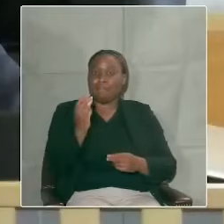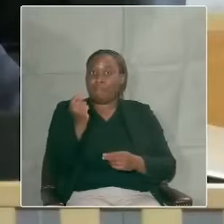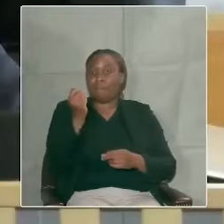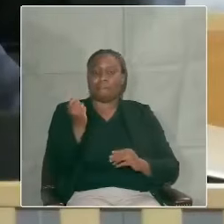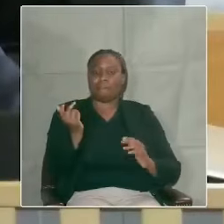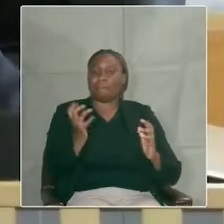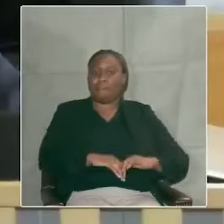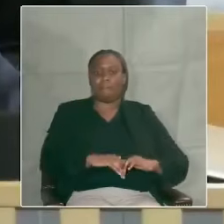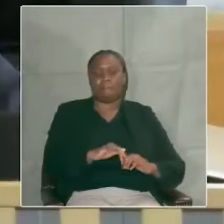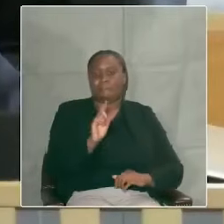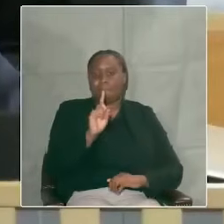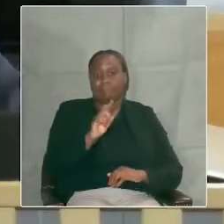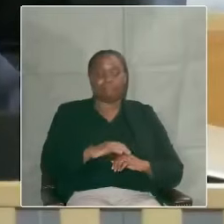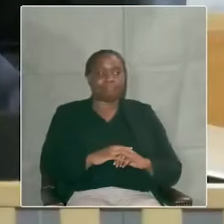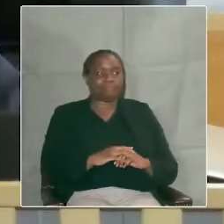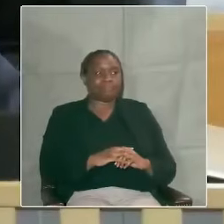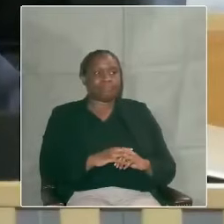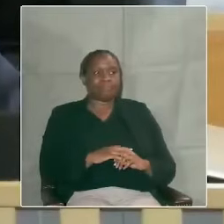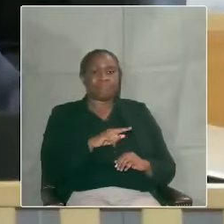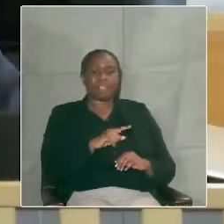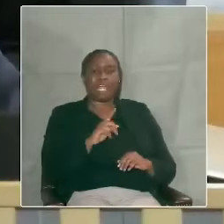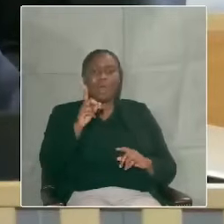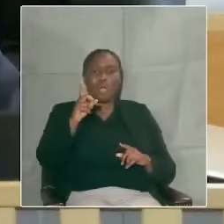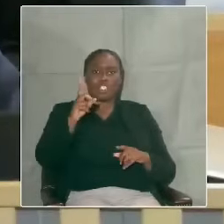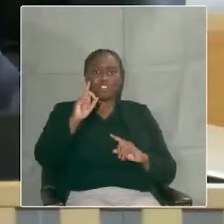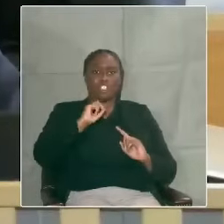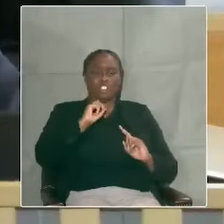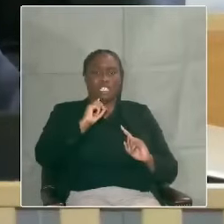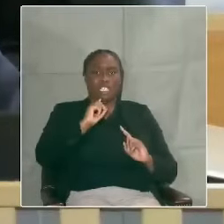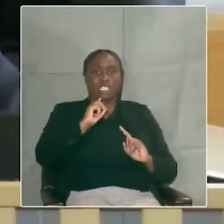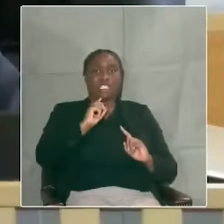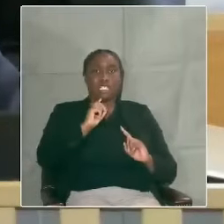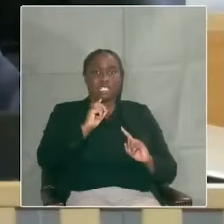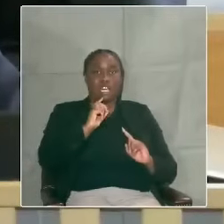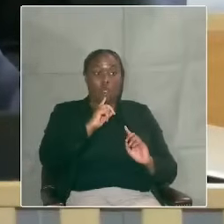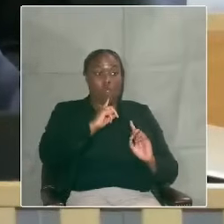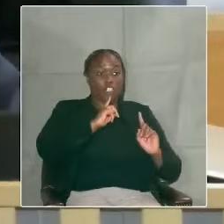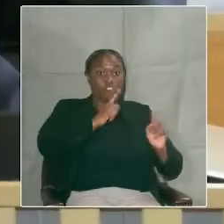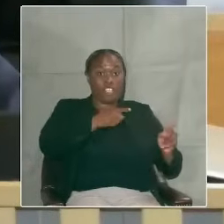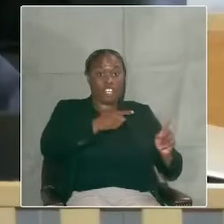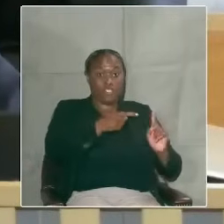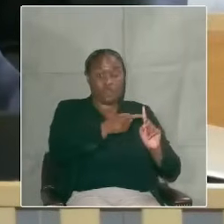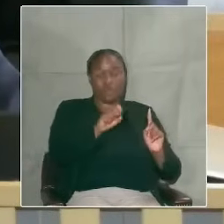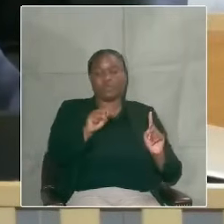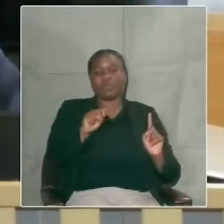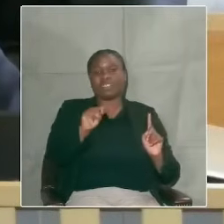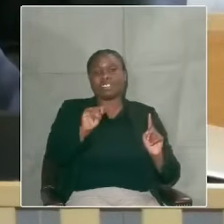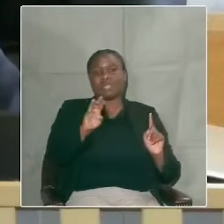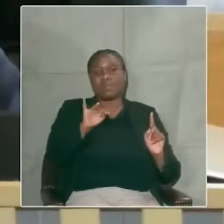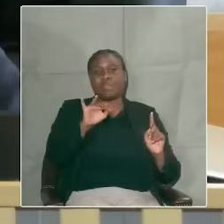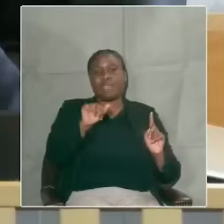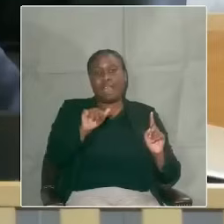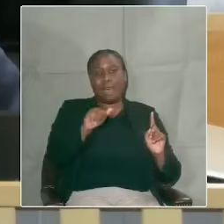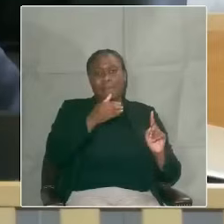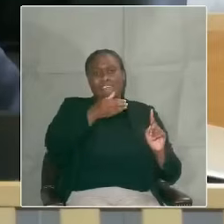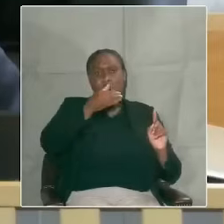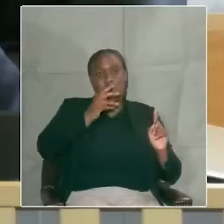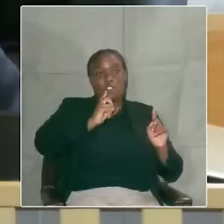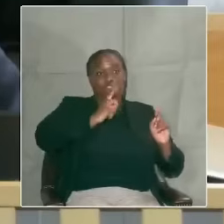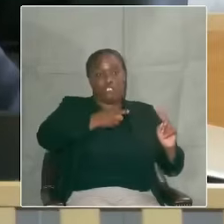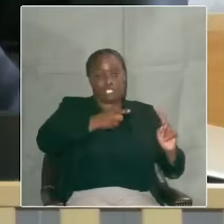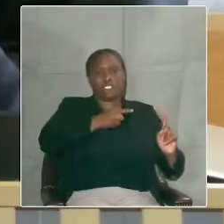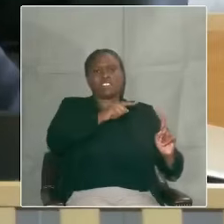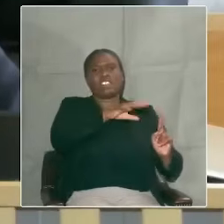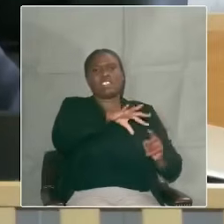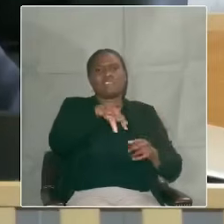And before that instruction to General Sibia and others, what was his involvement, if